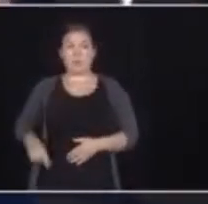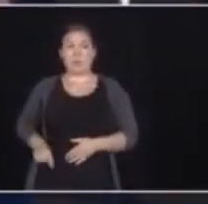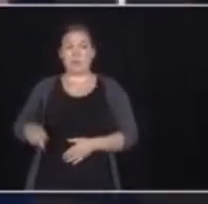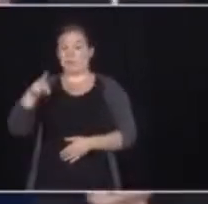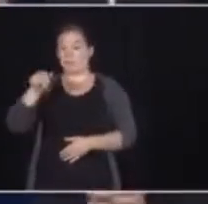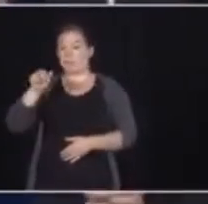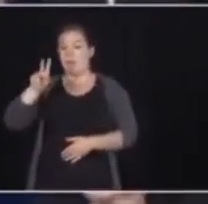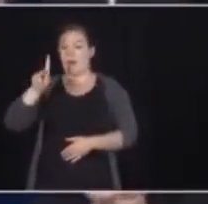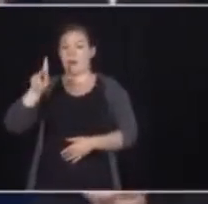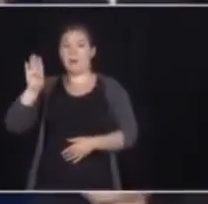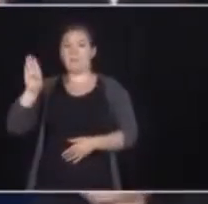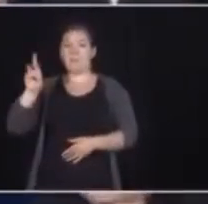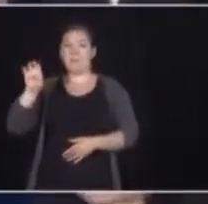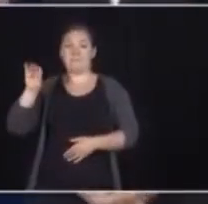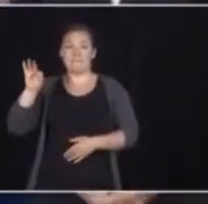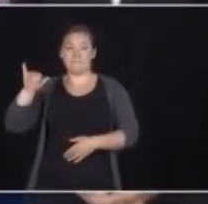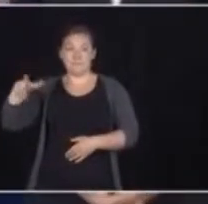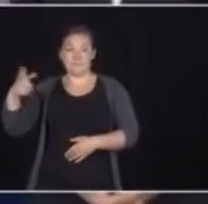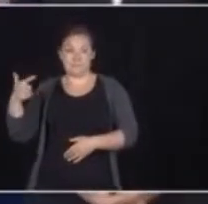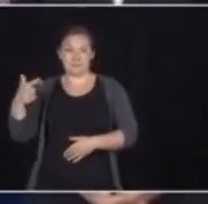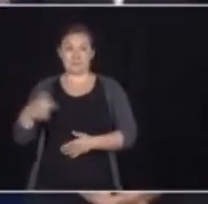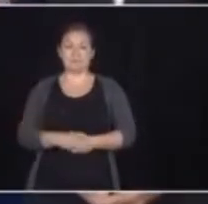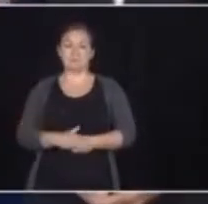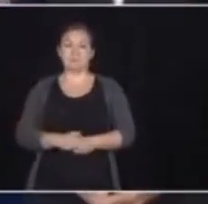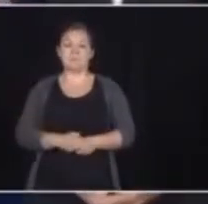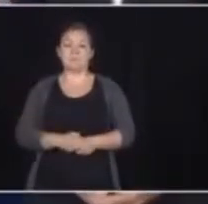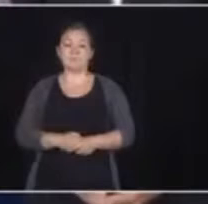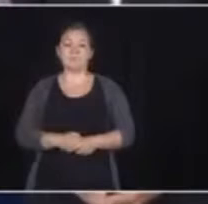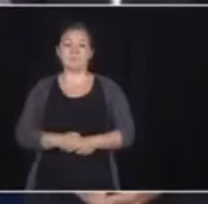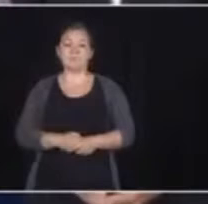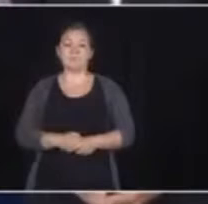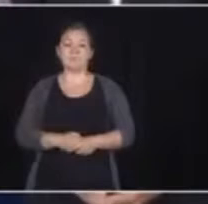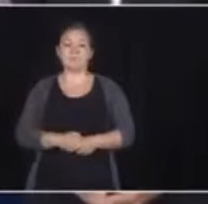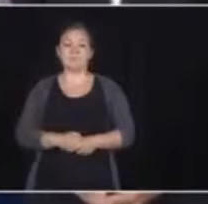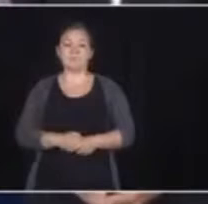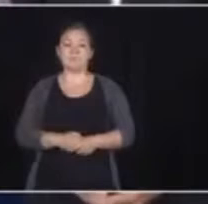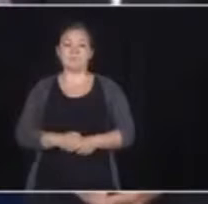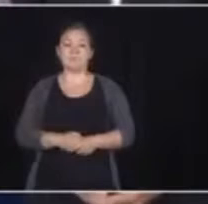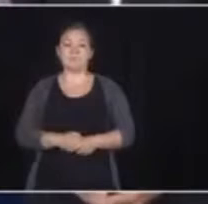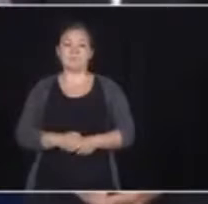ahead. Hi, Jessica. Hi, thanks so much. Thank you. So a few weeks